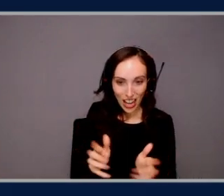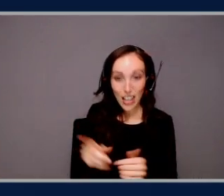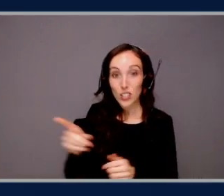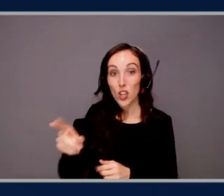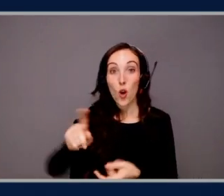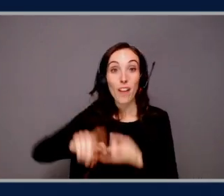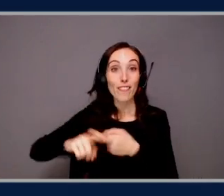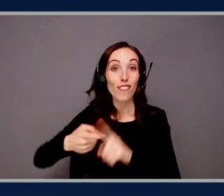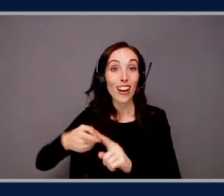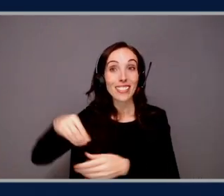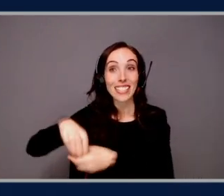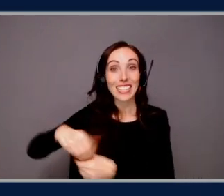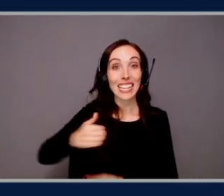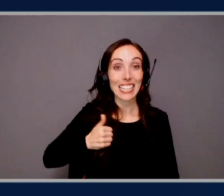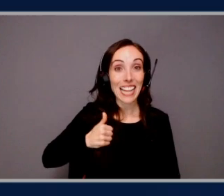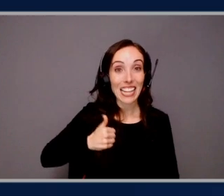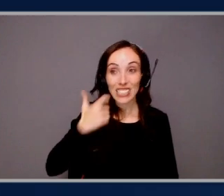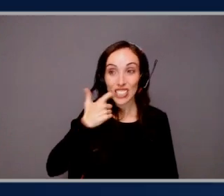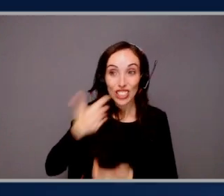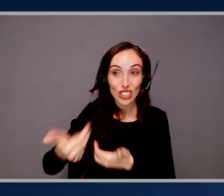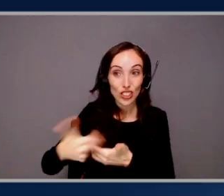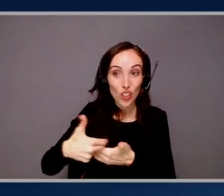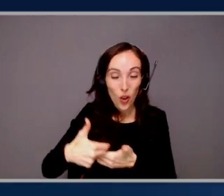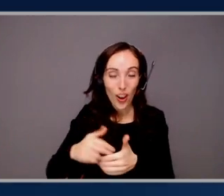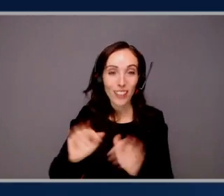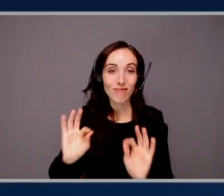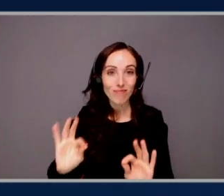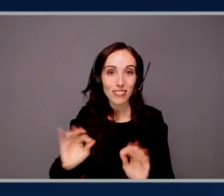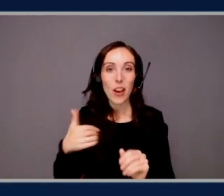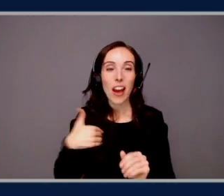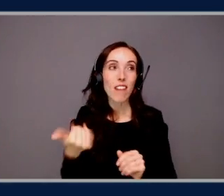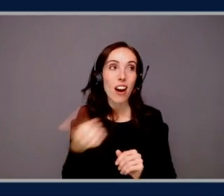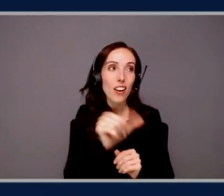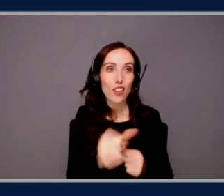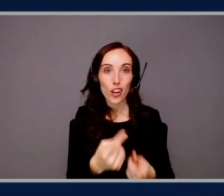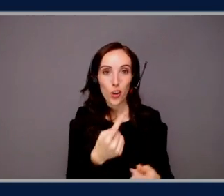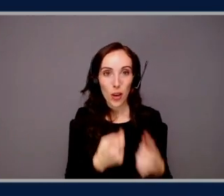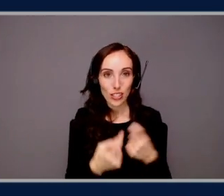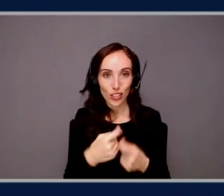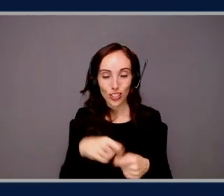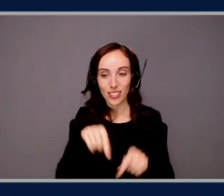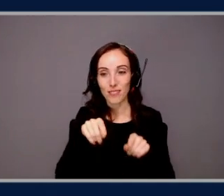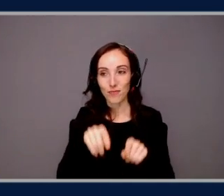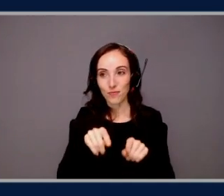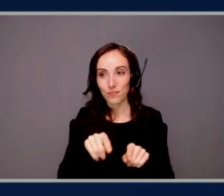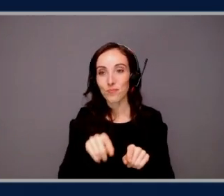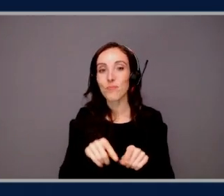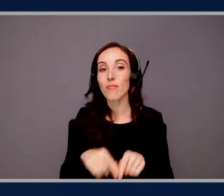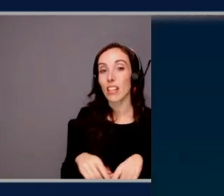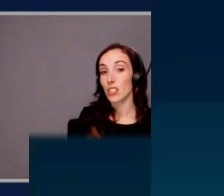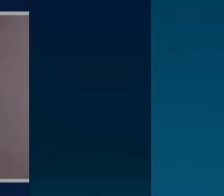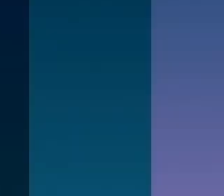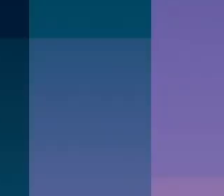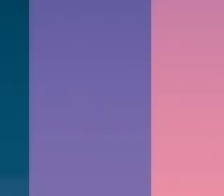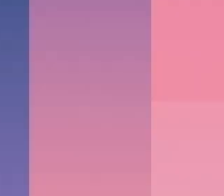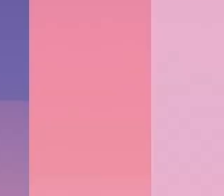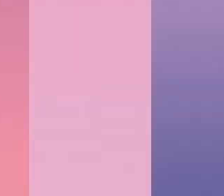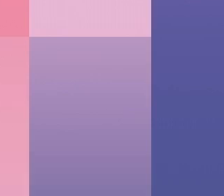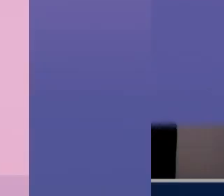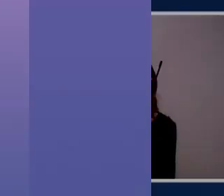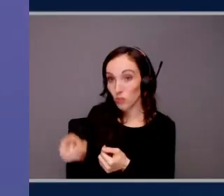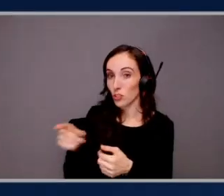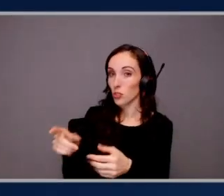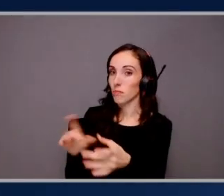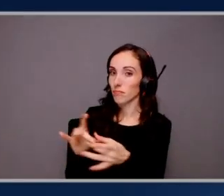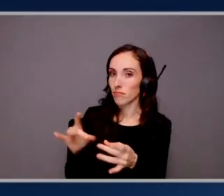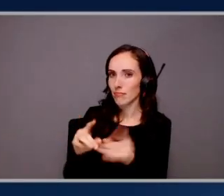joined us. Let us know where you're joining from. But we have another question here in the chat. And Jyoti, I'm going to bring this to you because you told us a lot of those